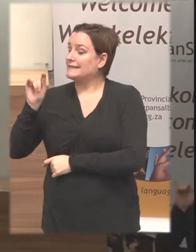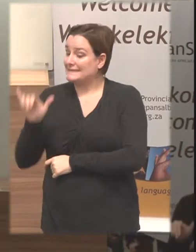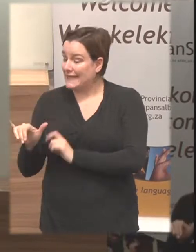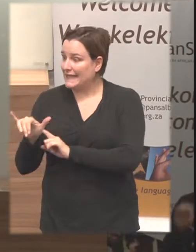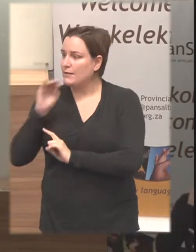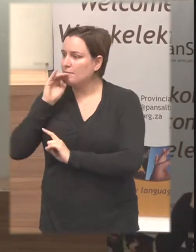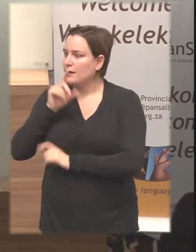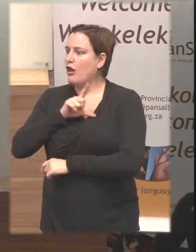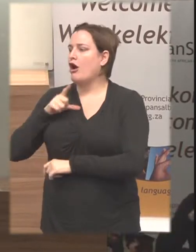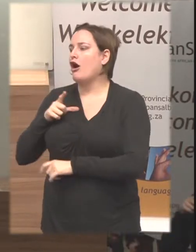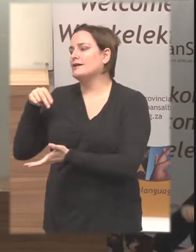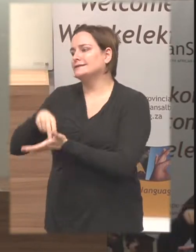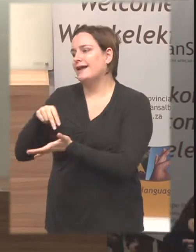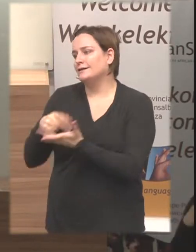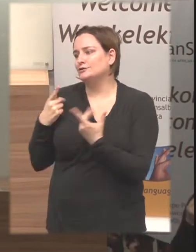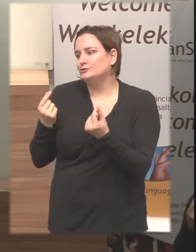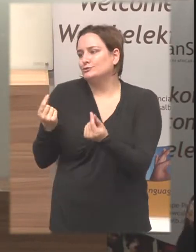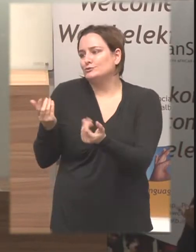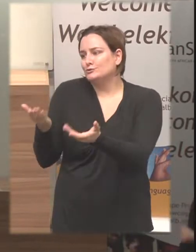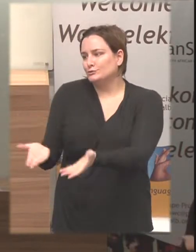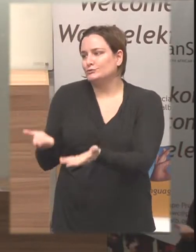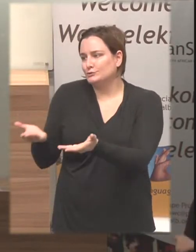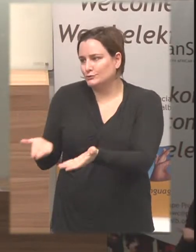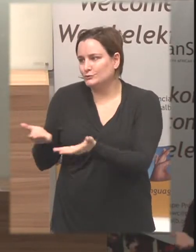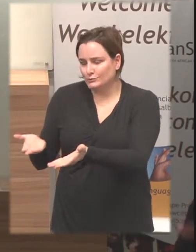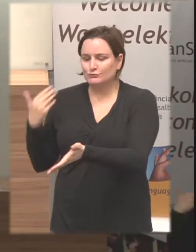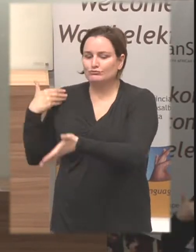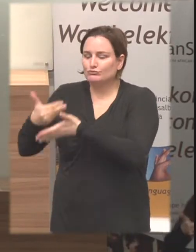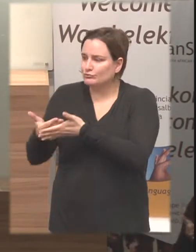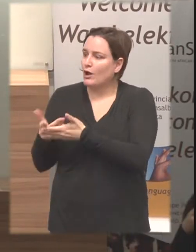long-standing patterns of power that emerged as a result of